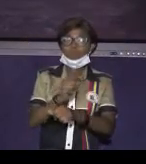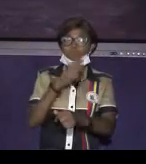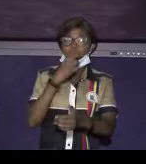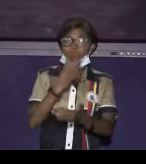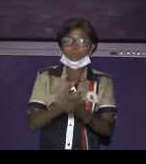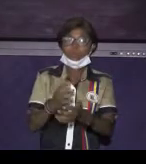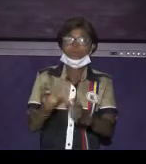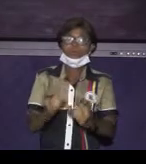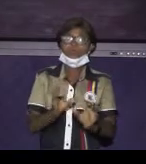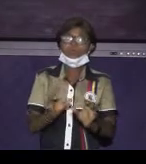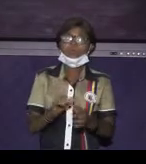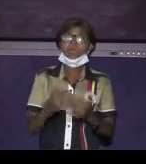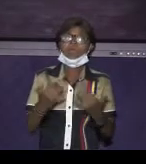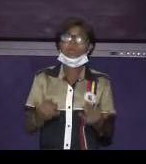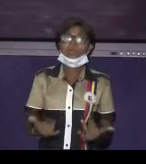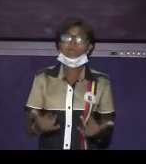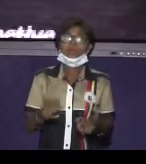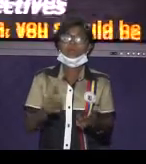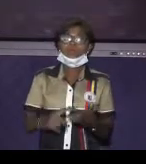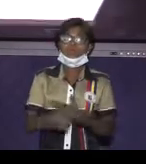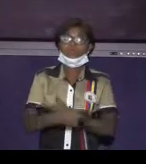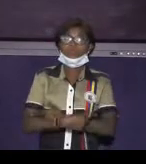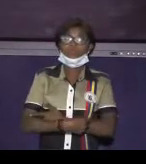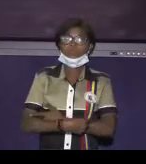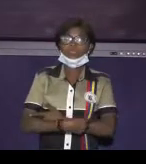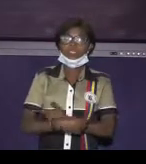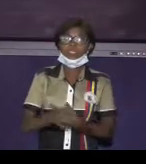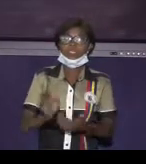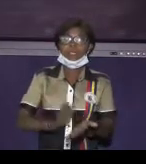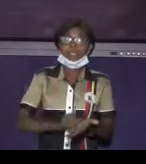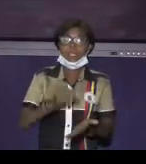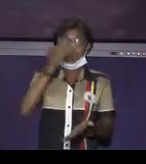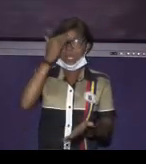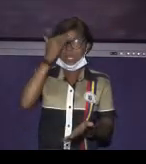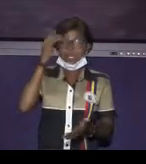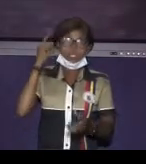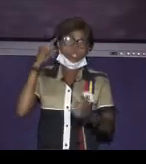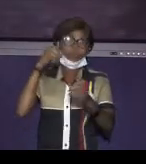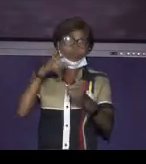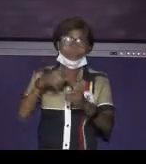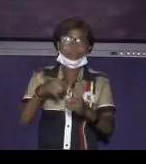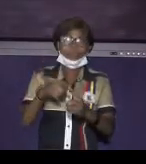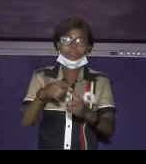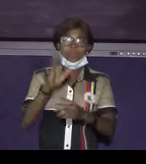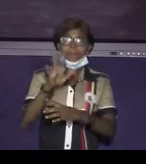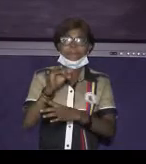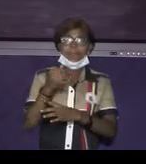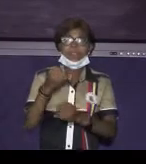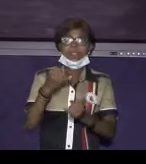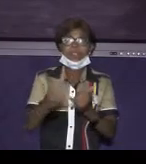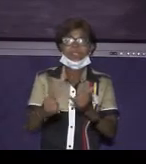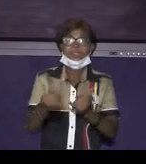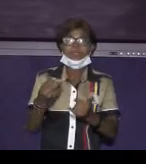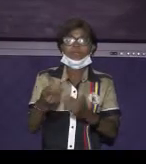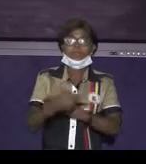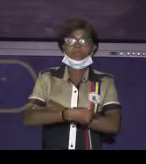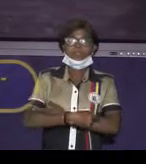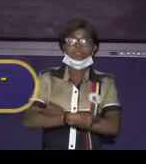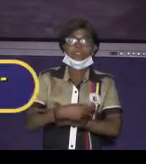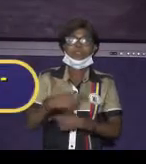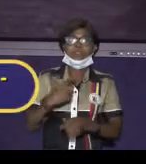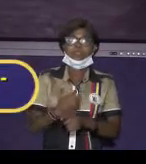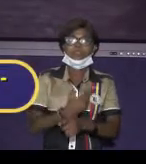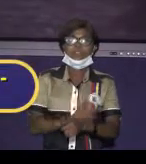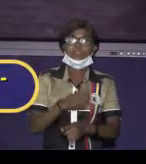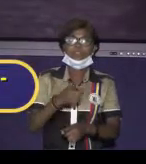done. Now to today's learning objective. By the end of today's lesson, you should